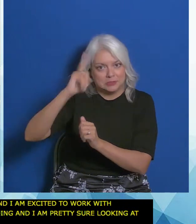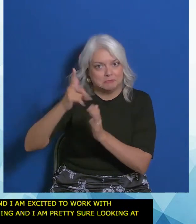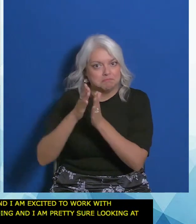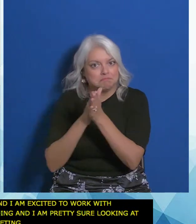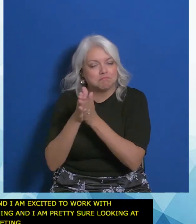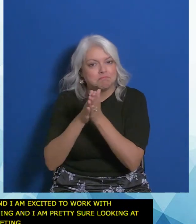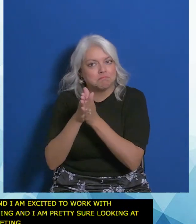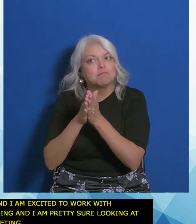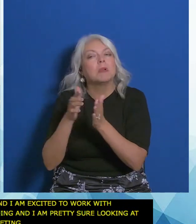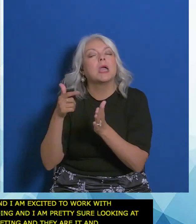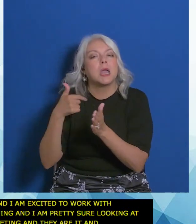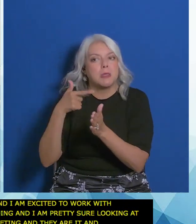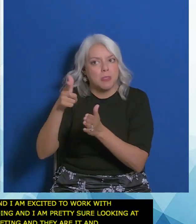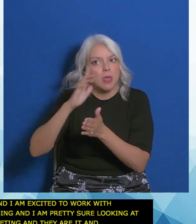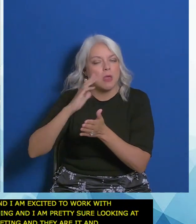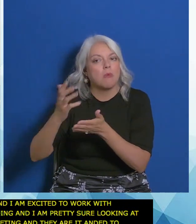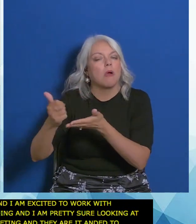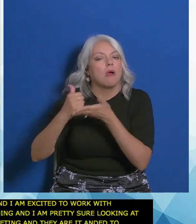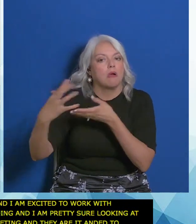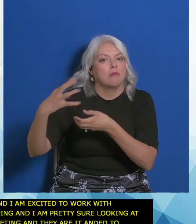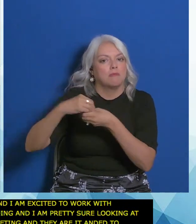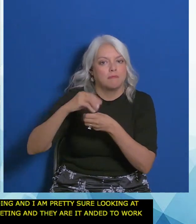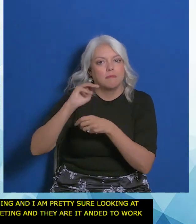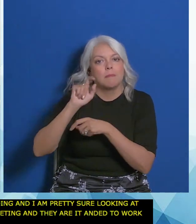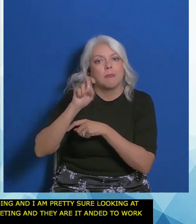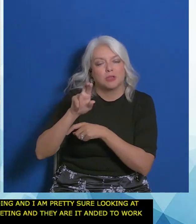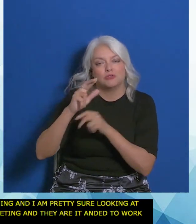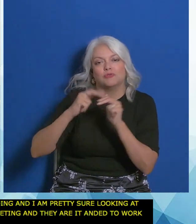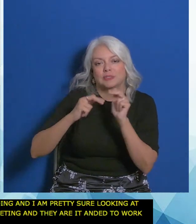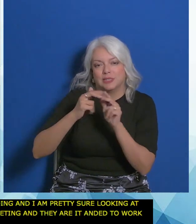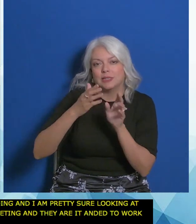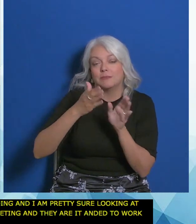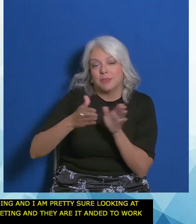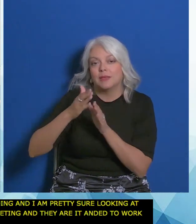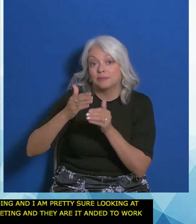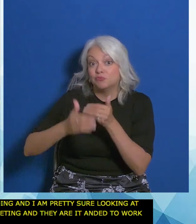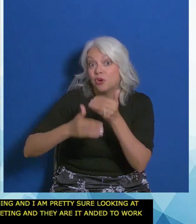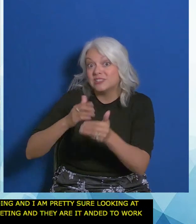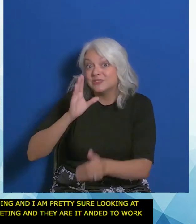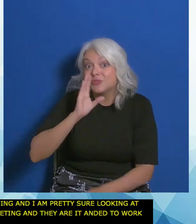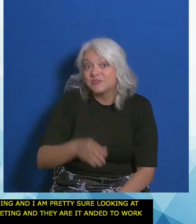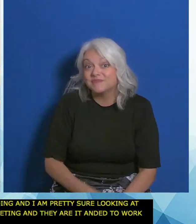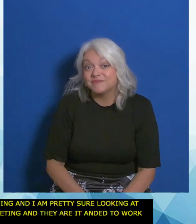lending a hand in the master facility planning process.